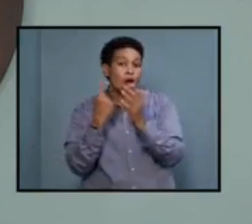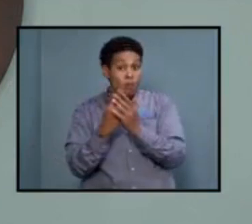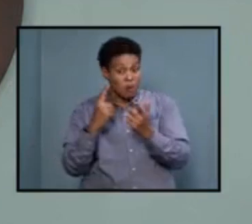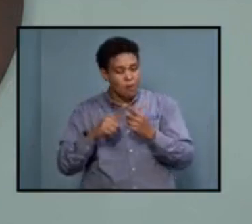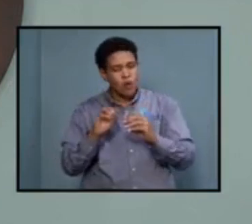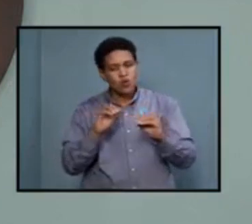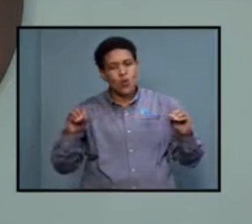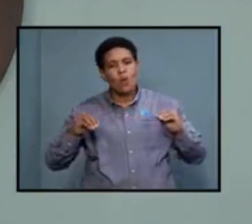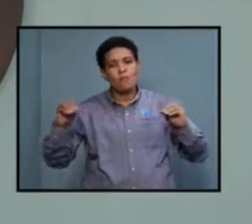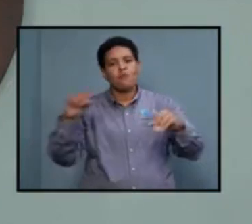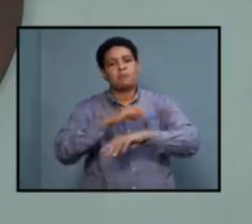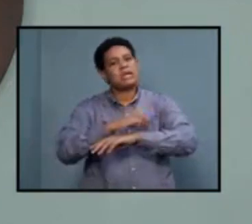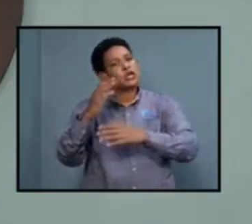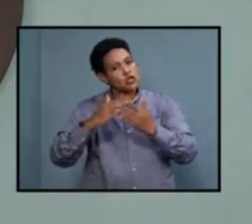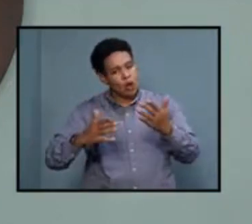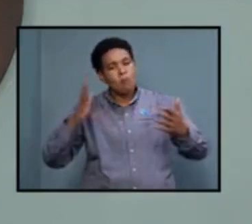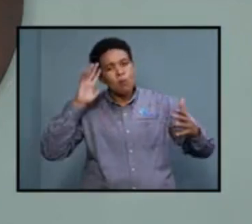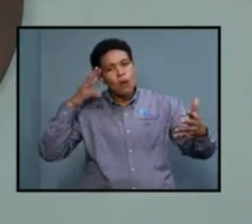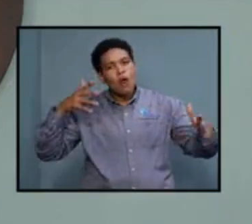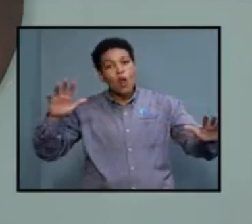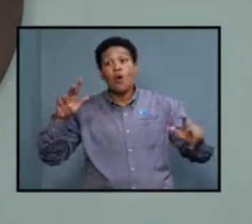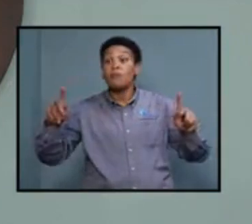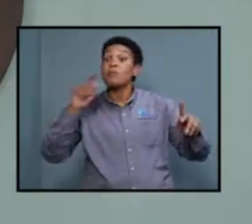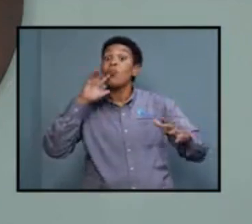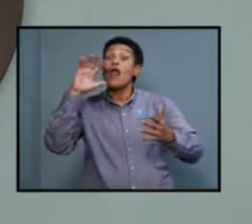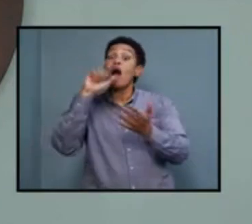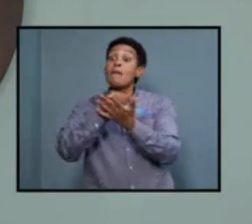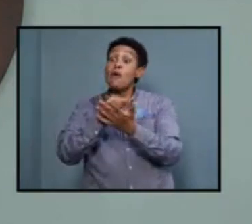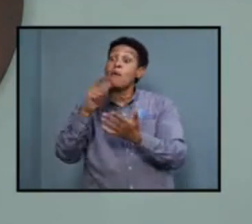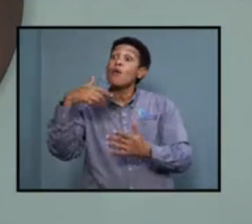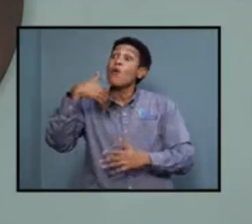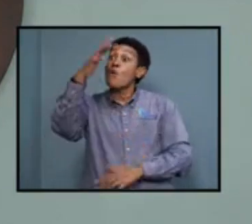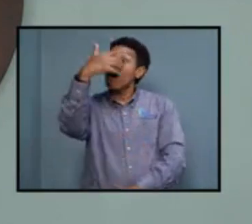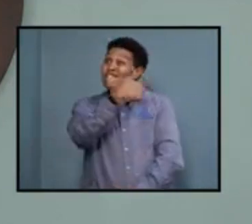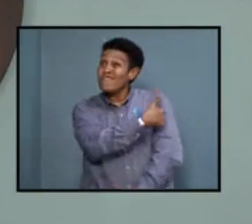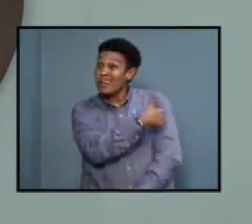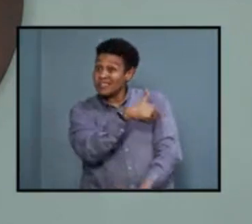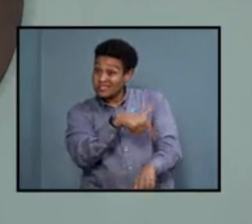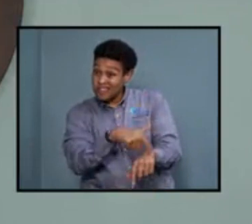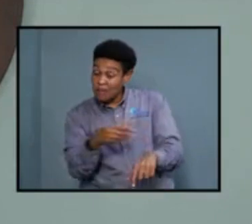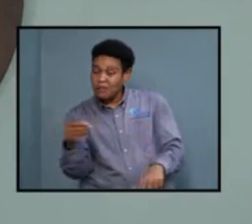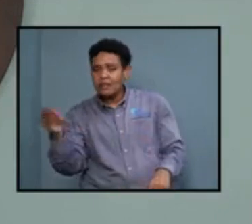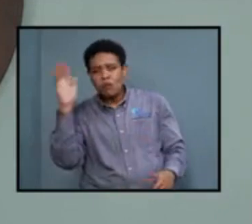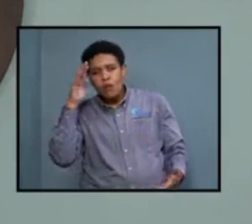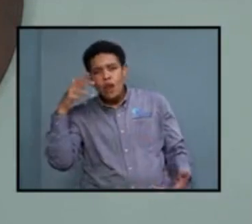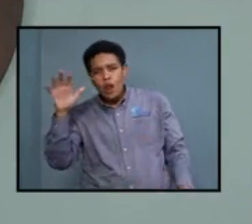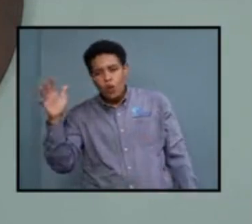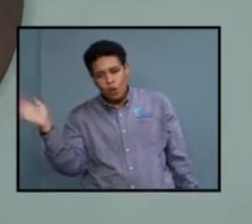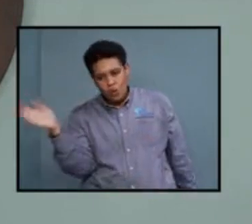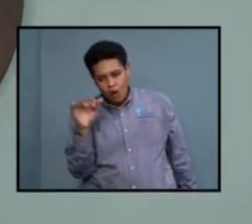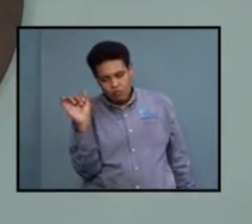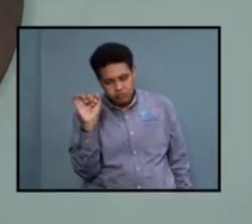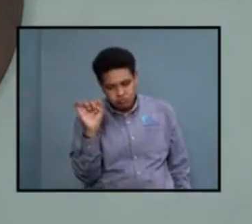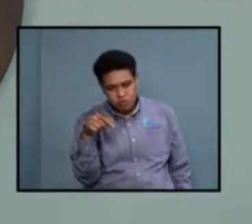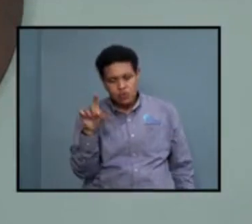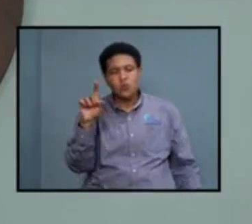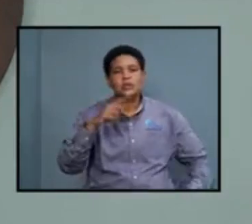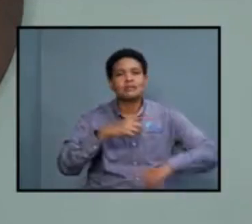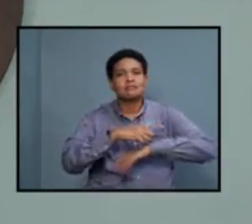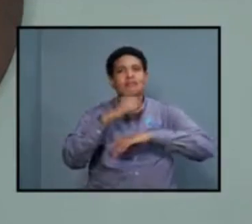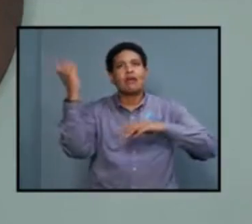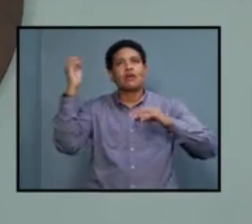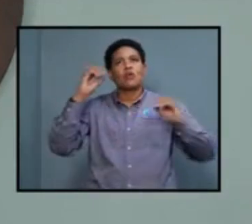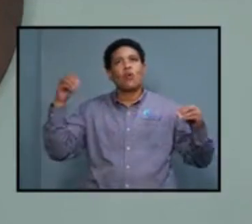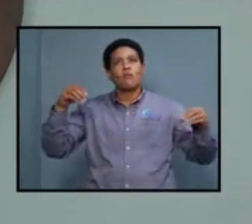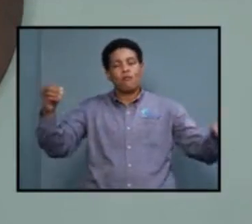movement days persons with appointments to receive a vaccine will be allowed to do so during curfew